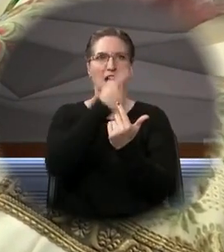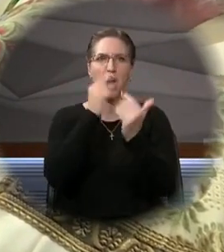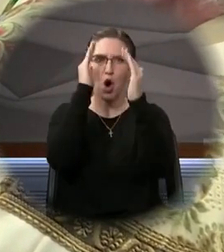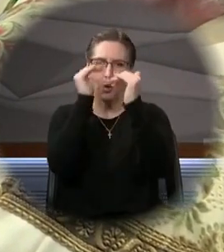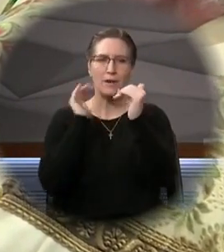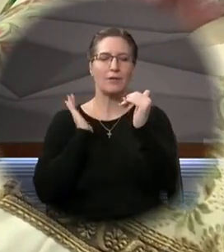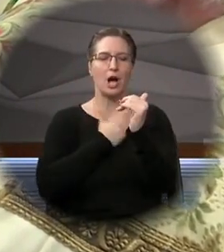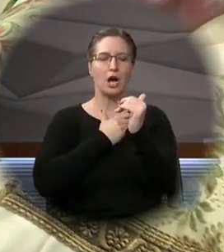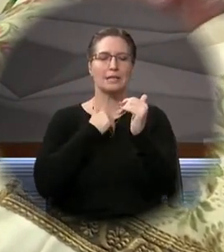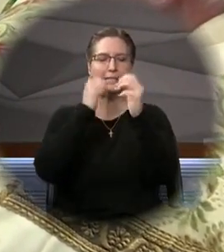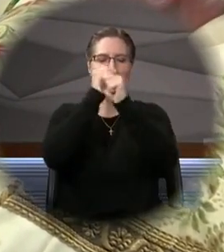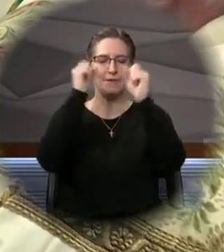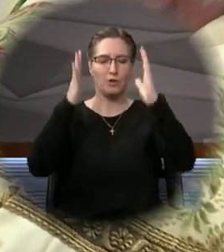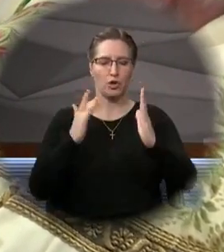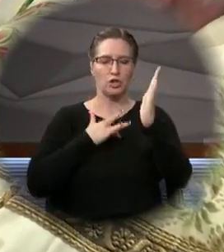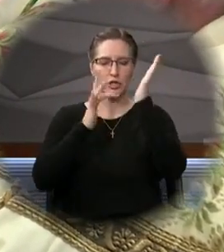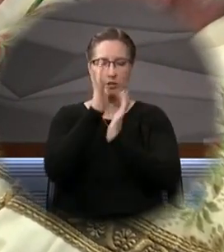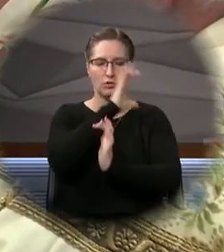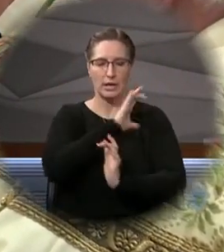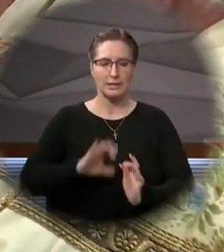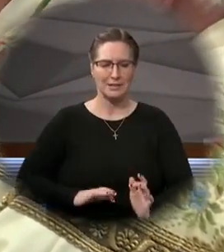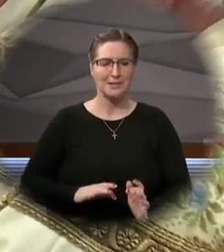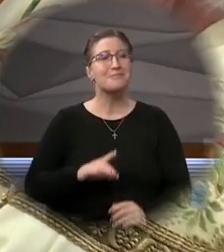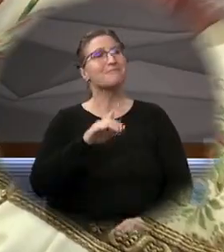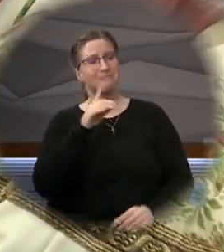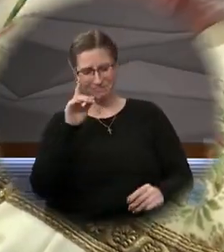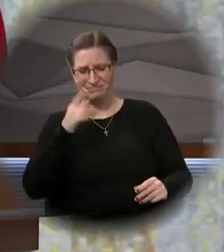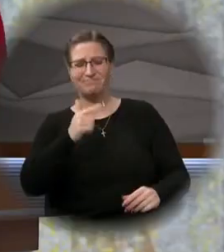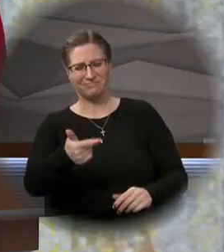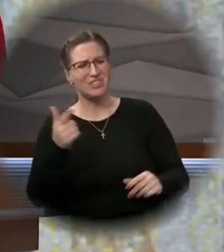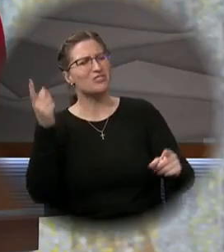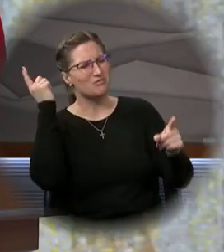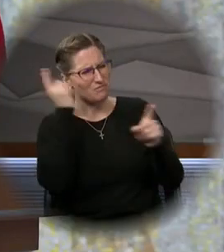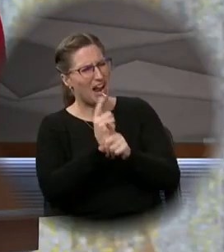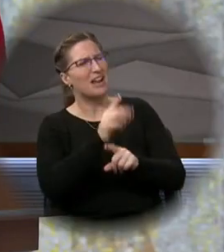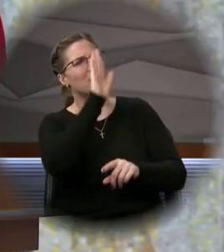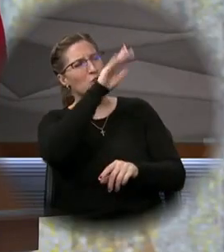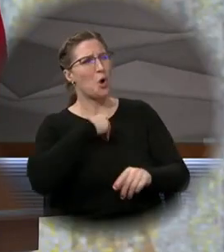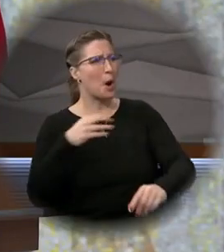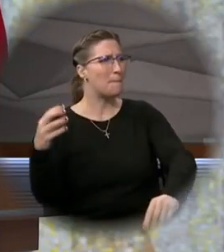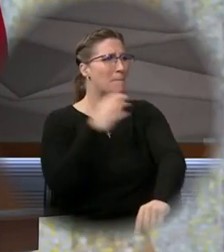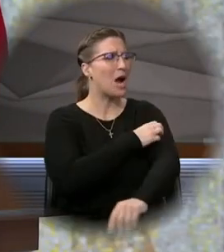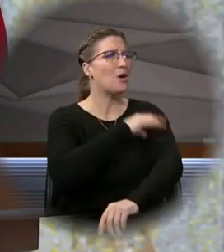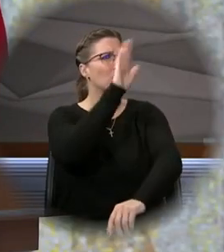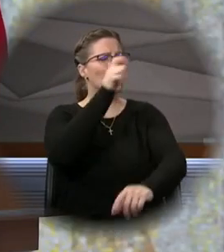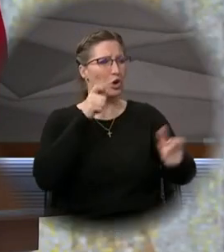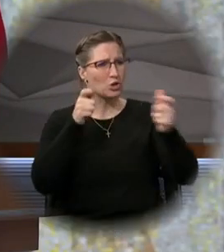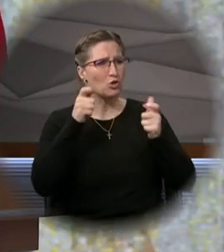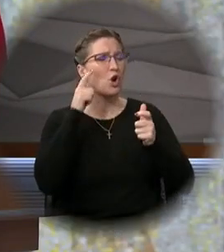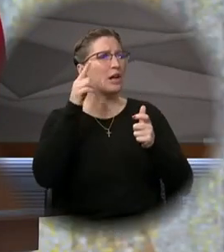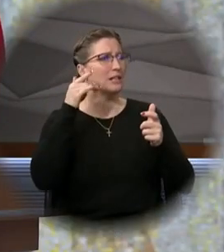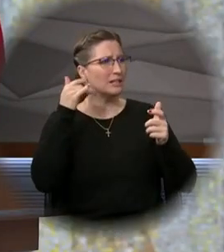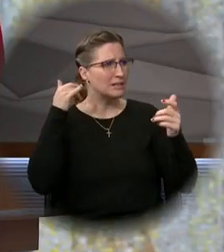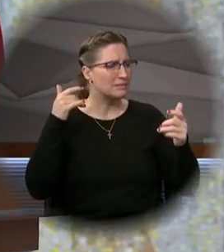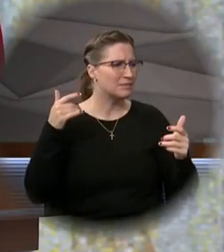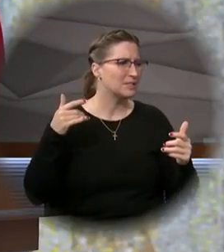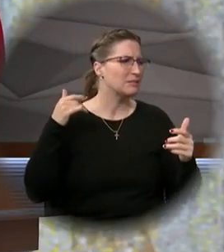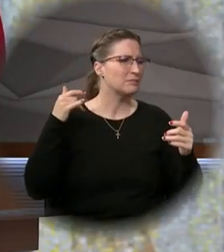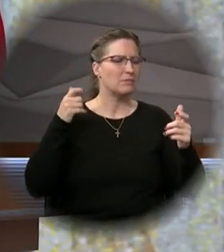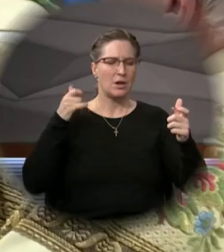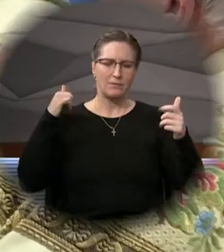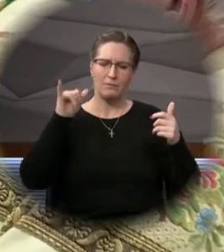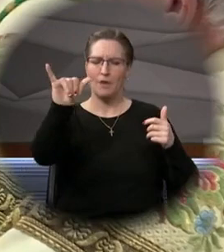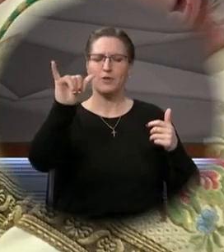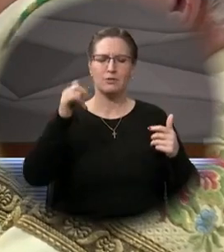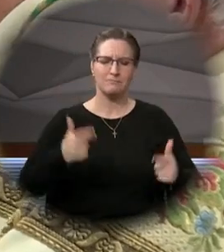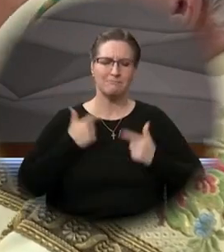hope and the coming of our Savior, Jesus Christ. For the kingdom, the power, and the glory are yours, now and